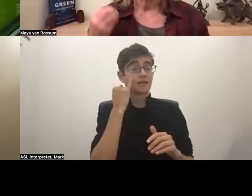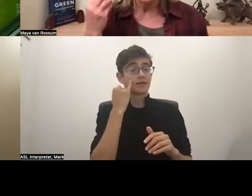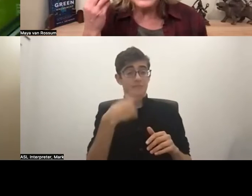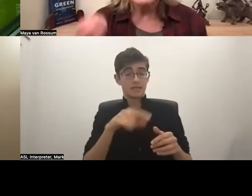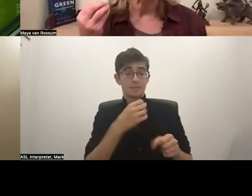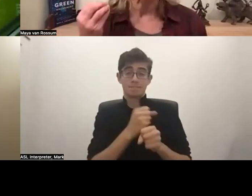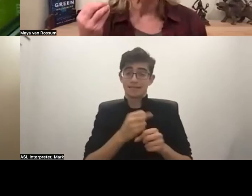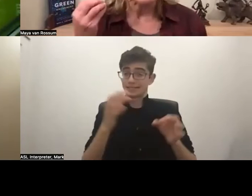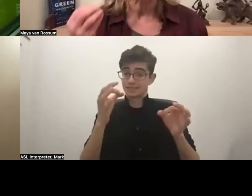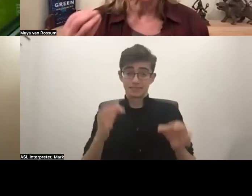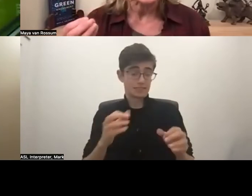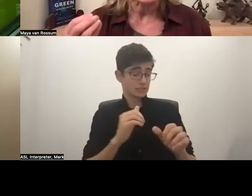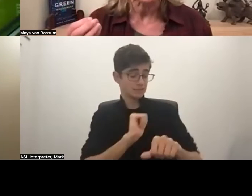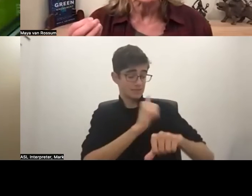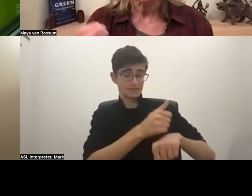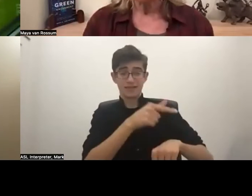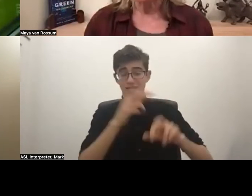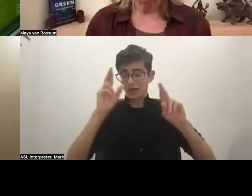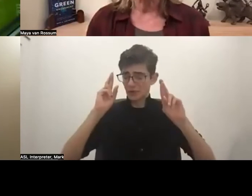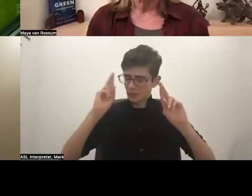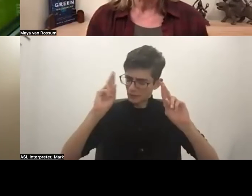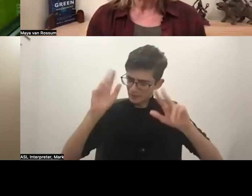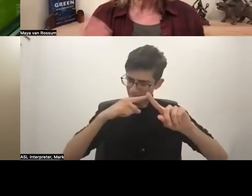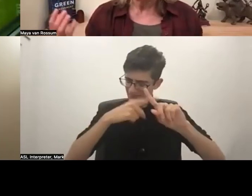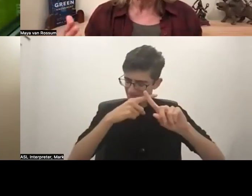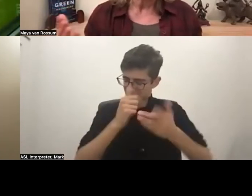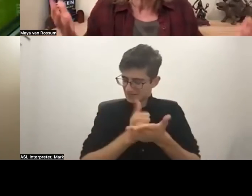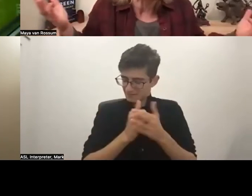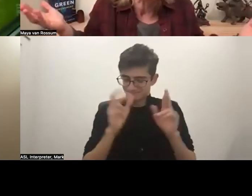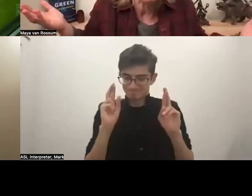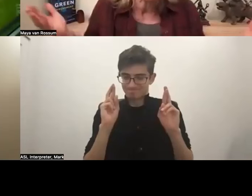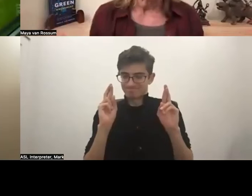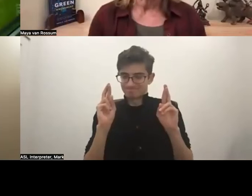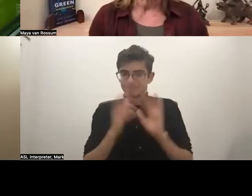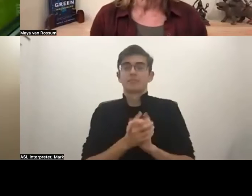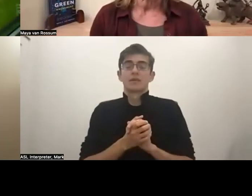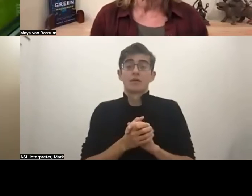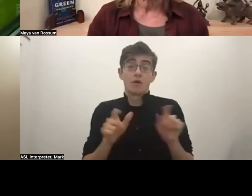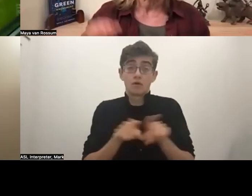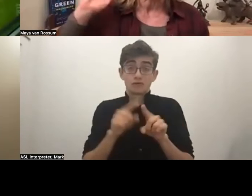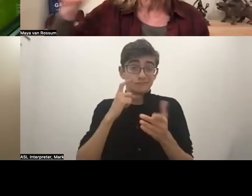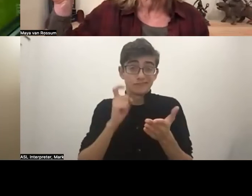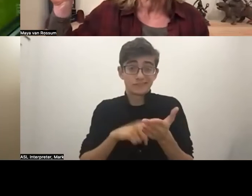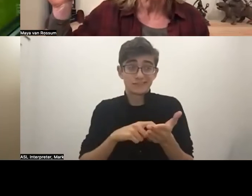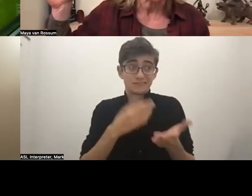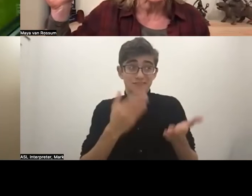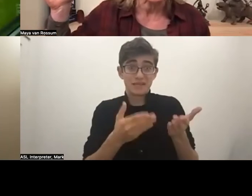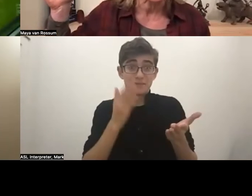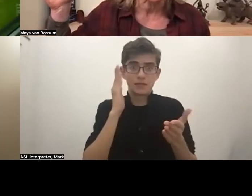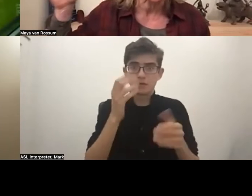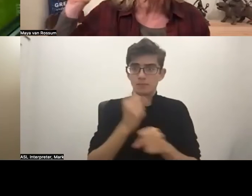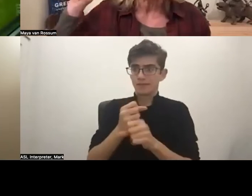it, it is positive and helpful. And also recognize they may render a decision that doesn't even speak